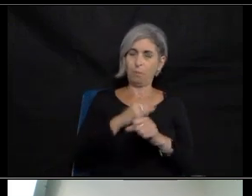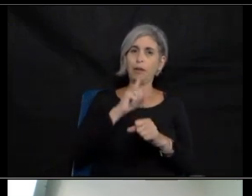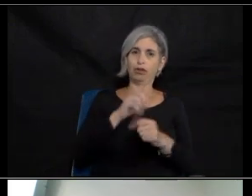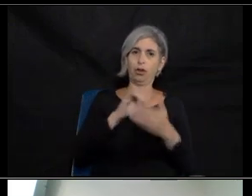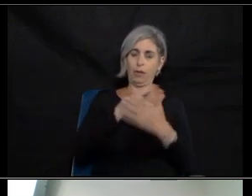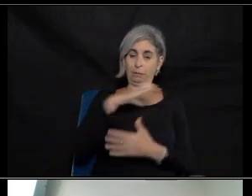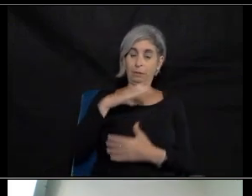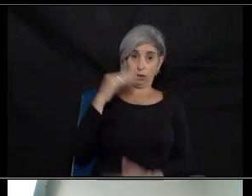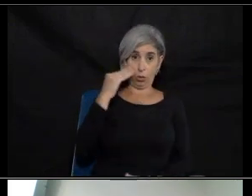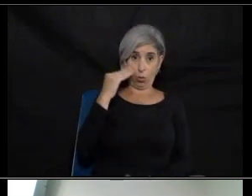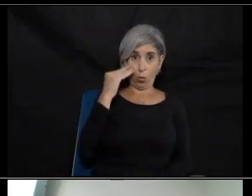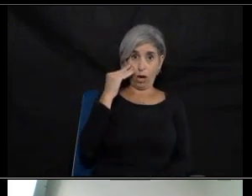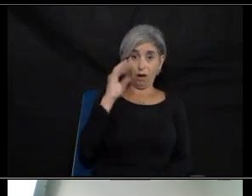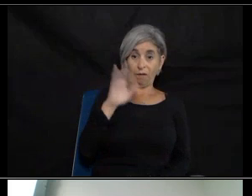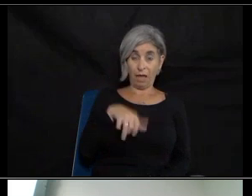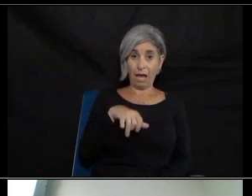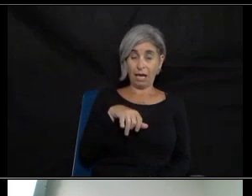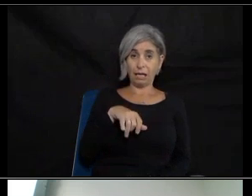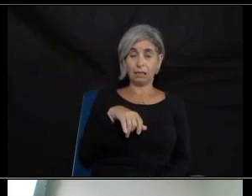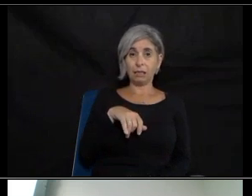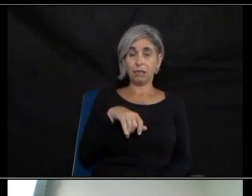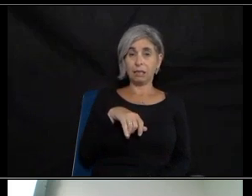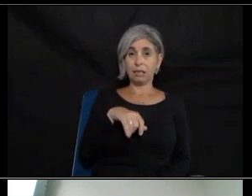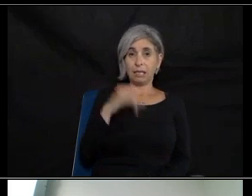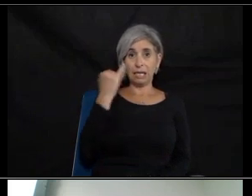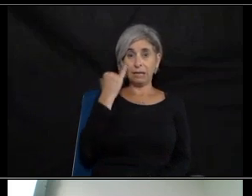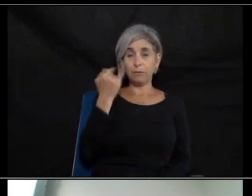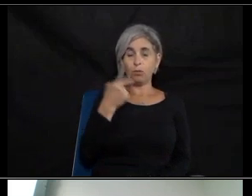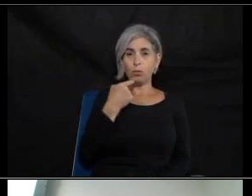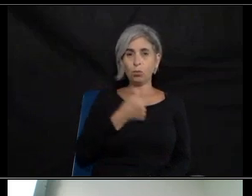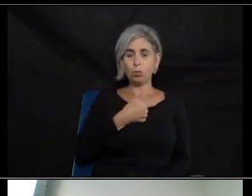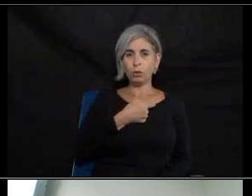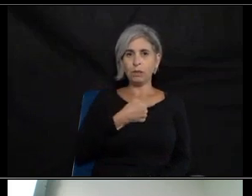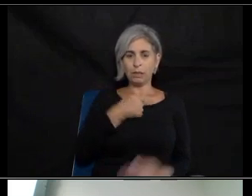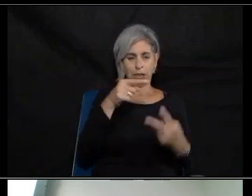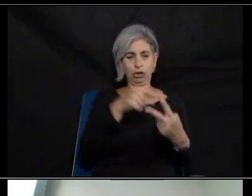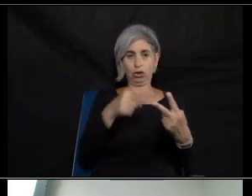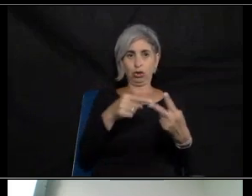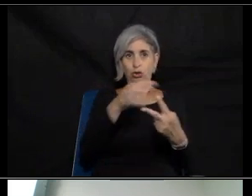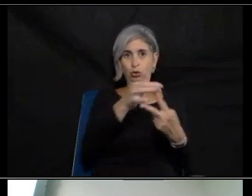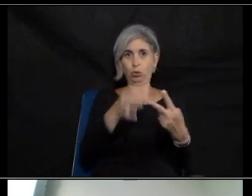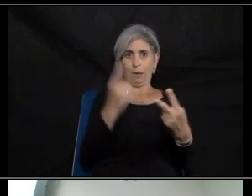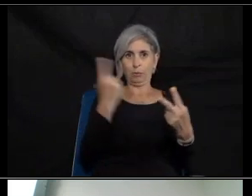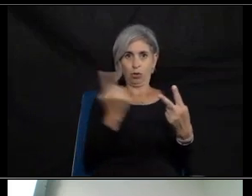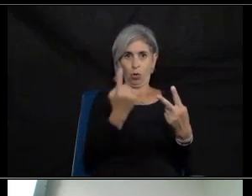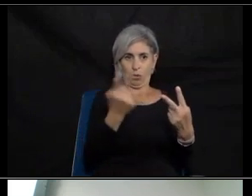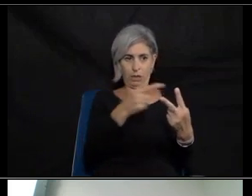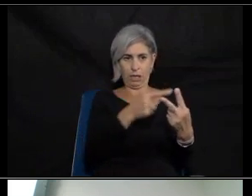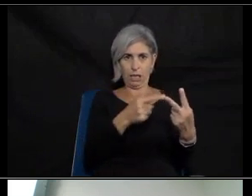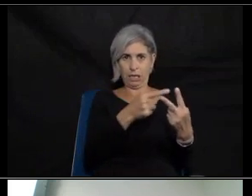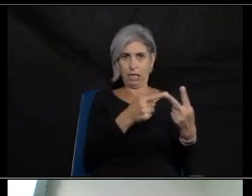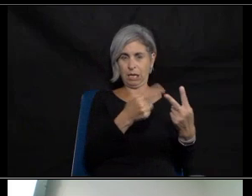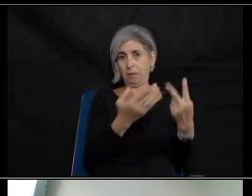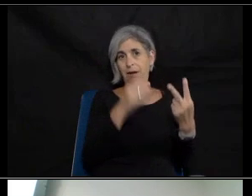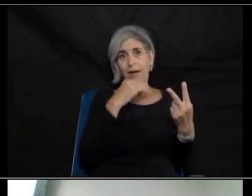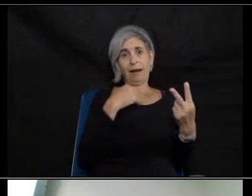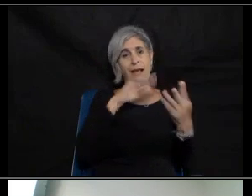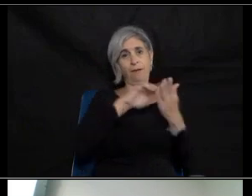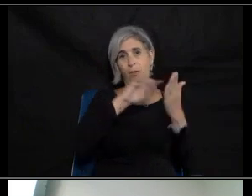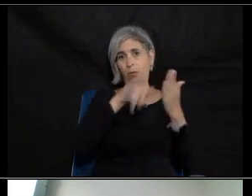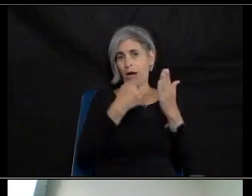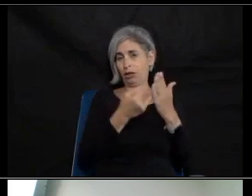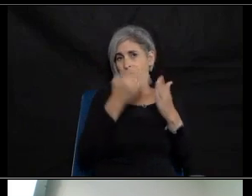commission is aware that if we state that these are the only two options, we may not have a project by the